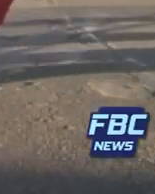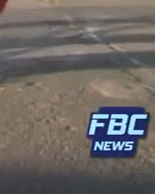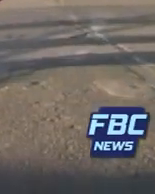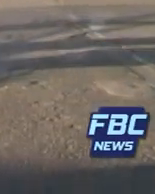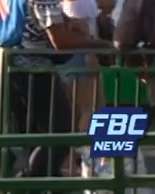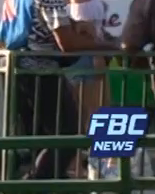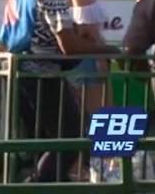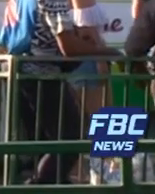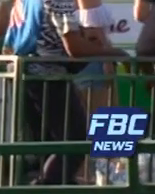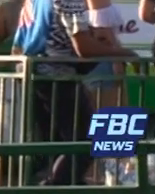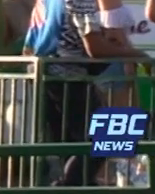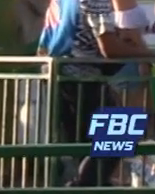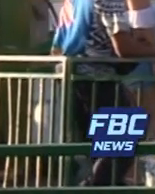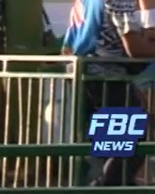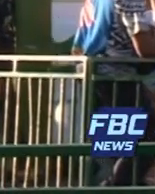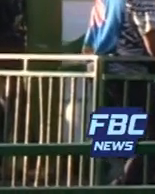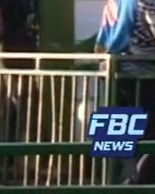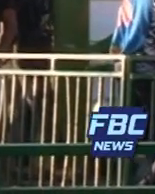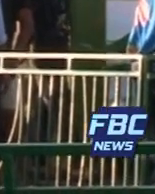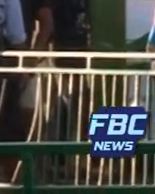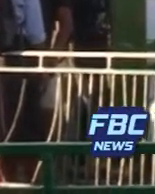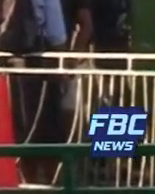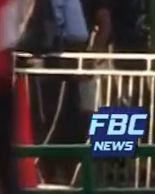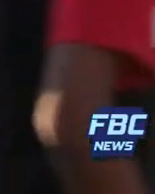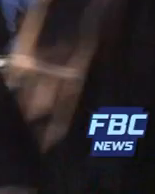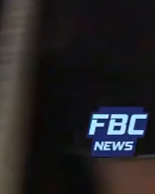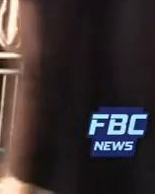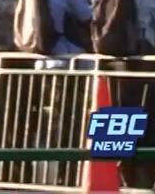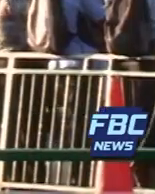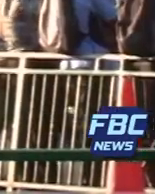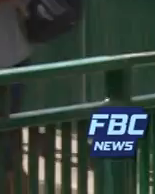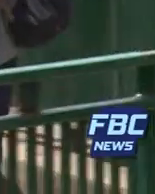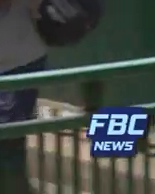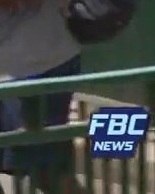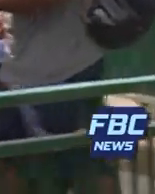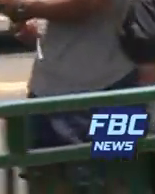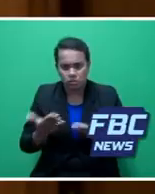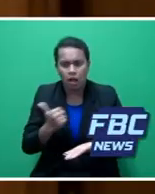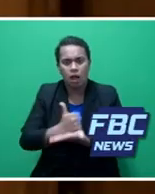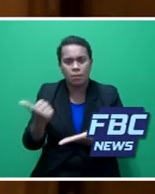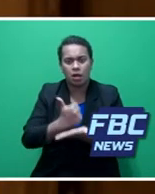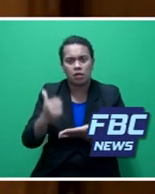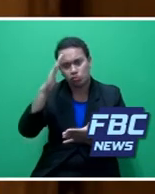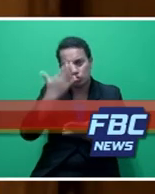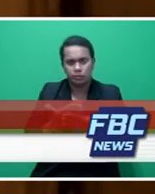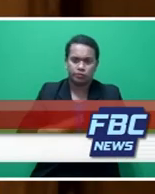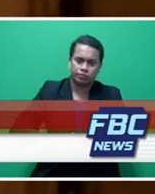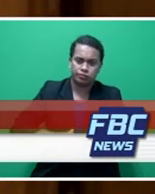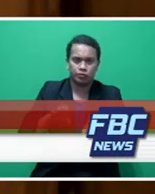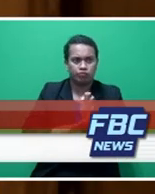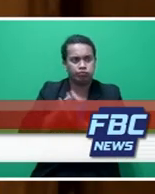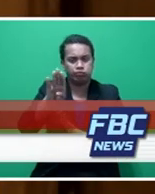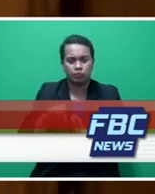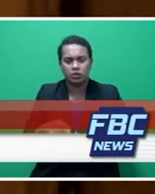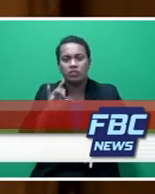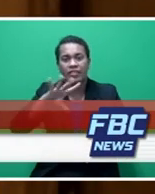now assisting 9,435 students through e-ticketing system. A total of